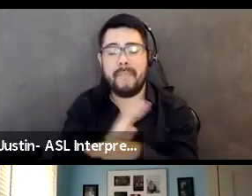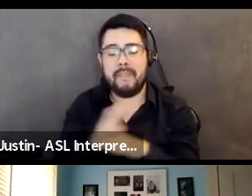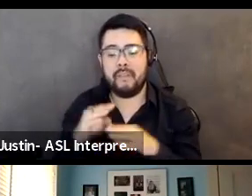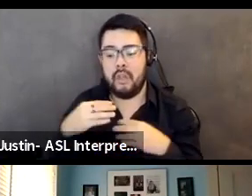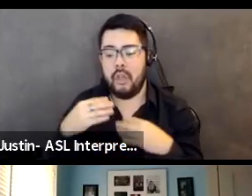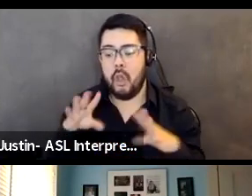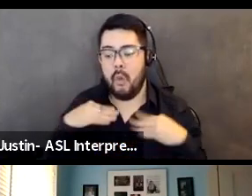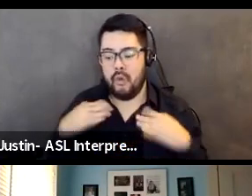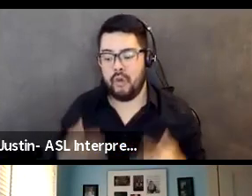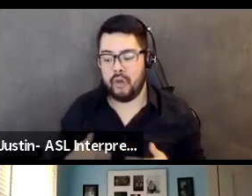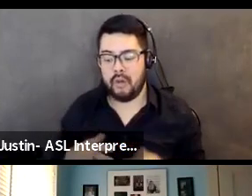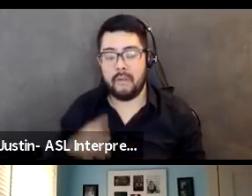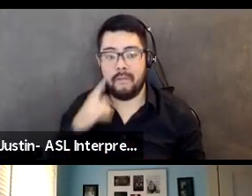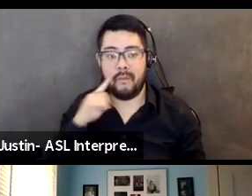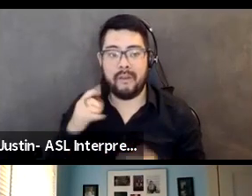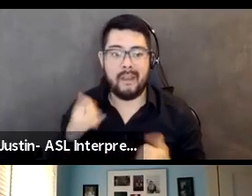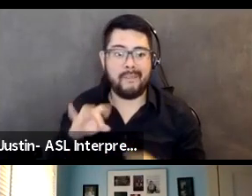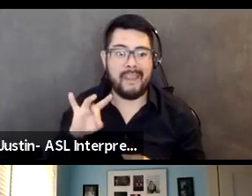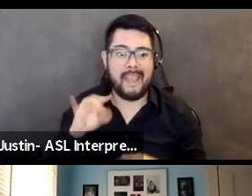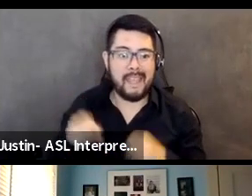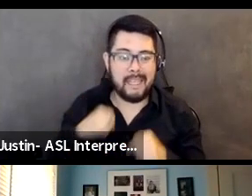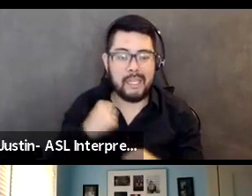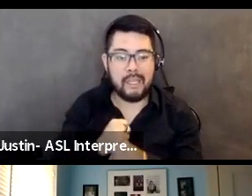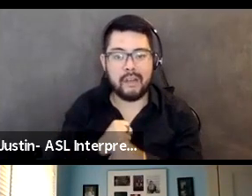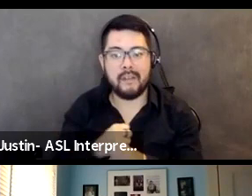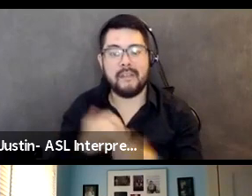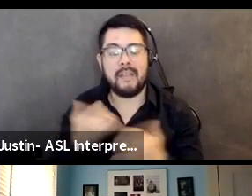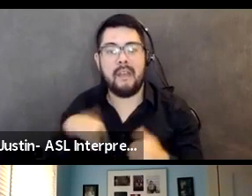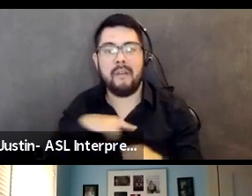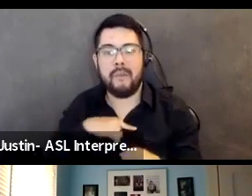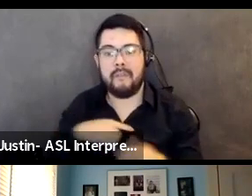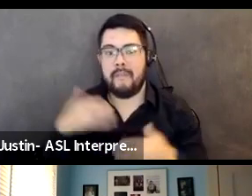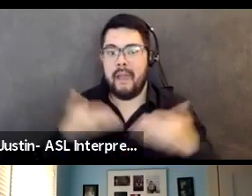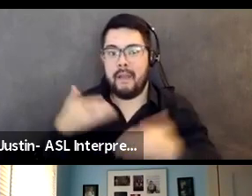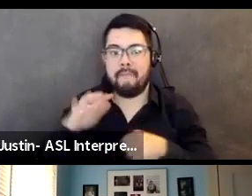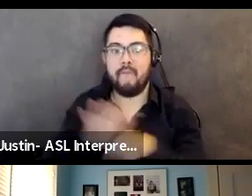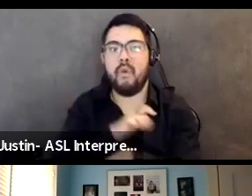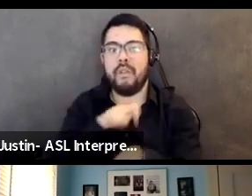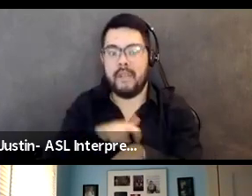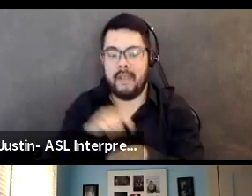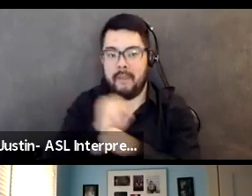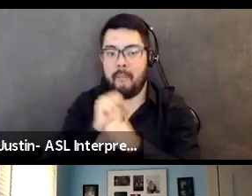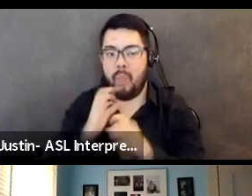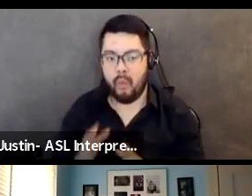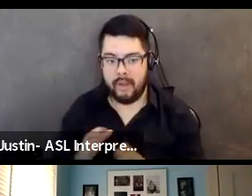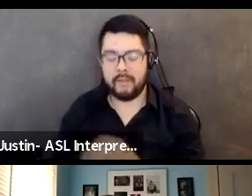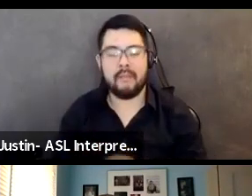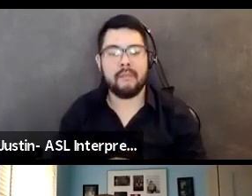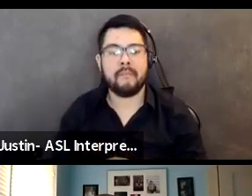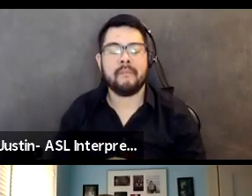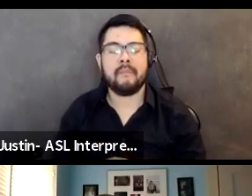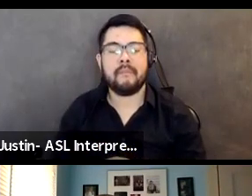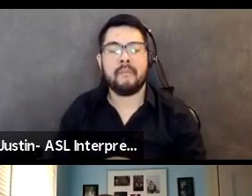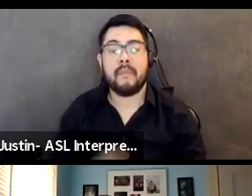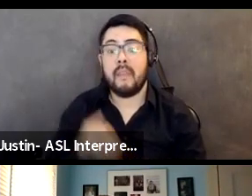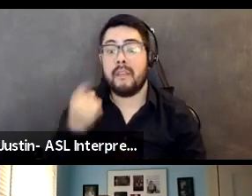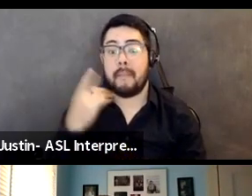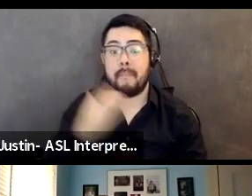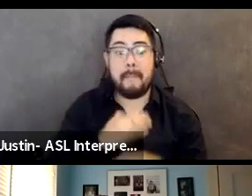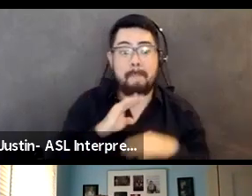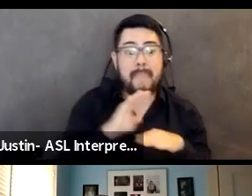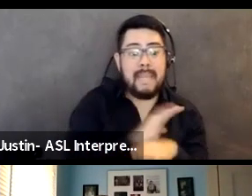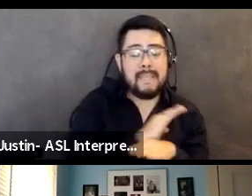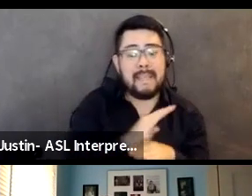years ago in chicago that now employs 40 people full-time we've planted our roots in the city in this neighborhood from my business to our